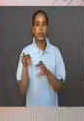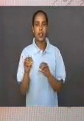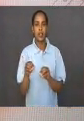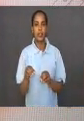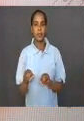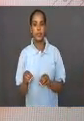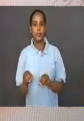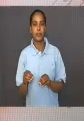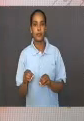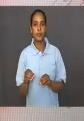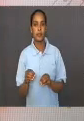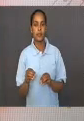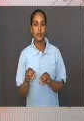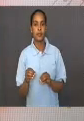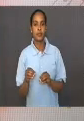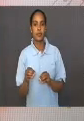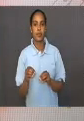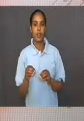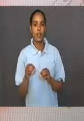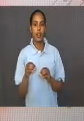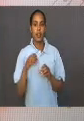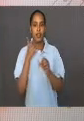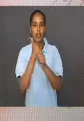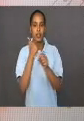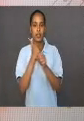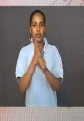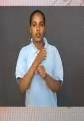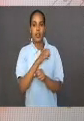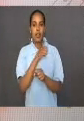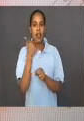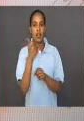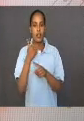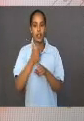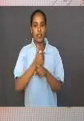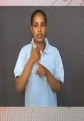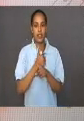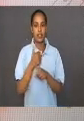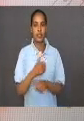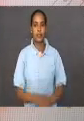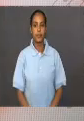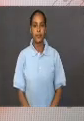Students, let us do an exercise.